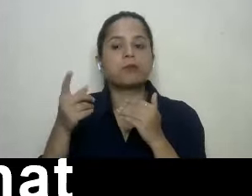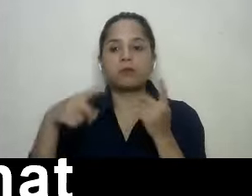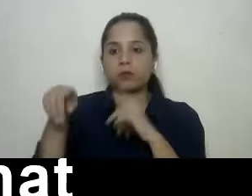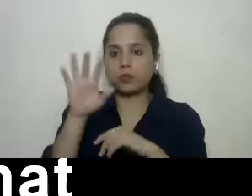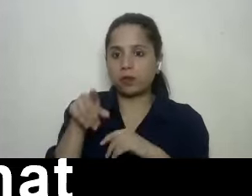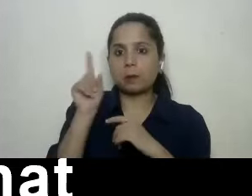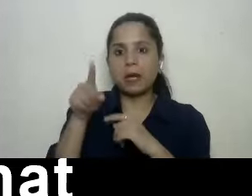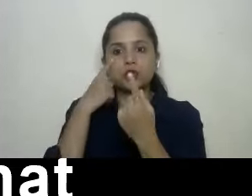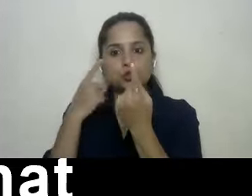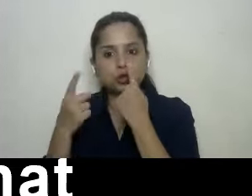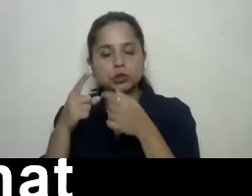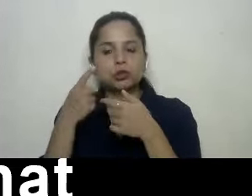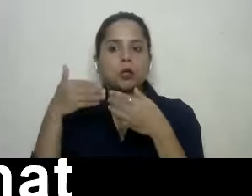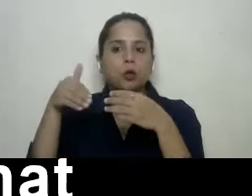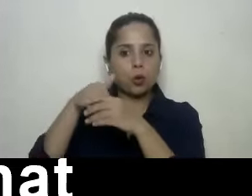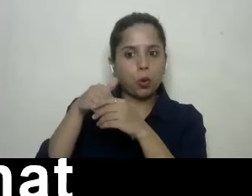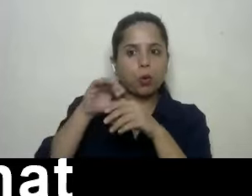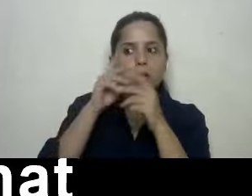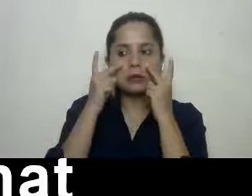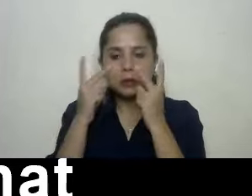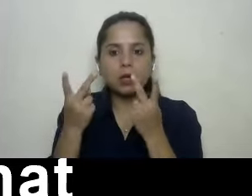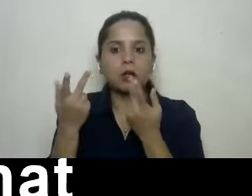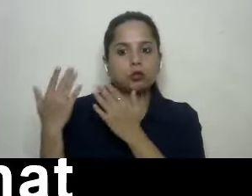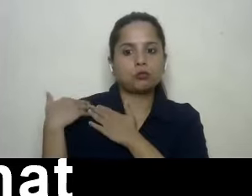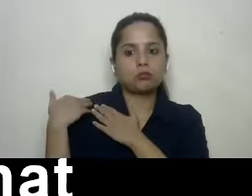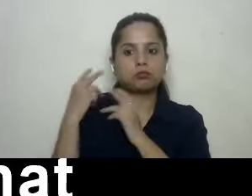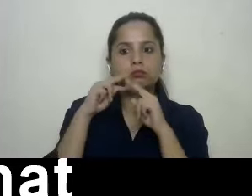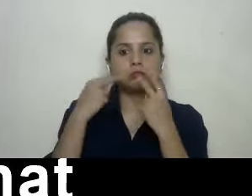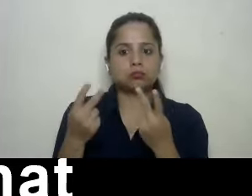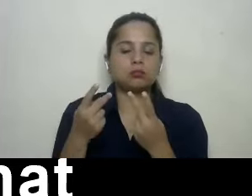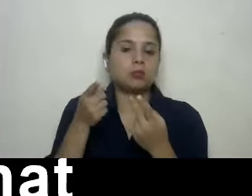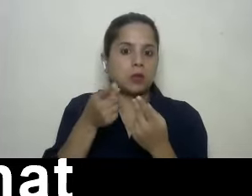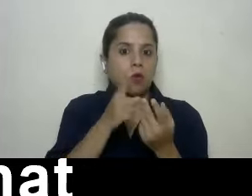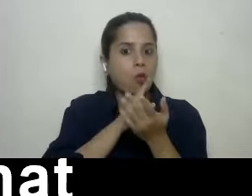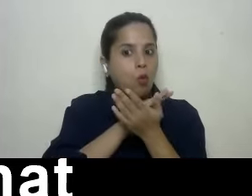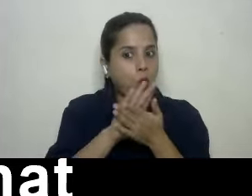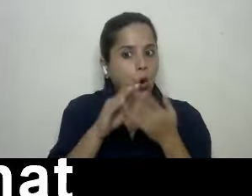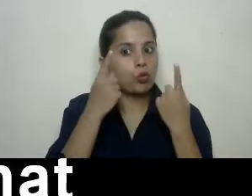for the content that they receive as responses for its authenticity and